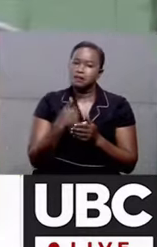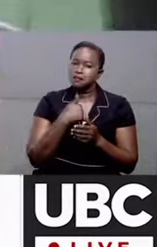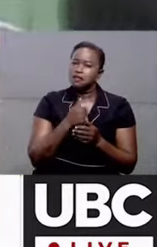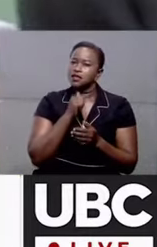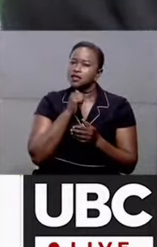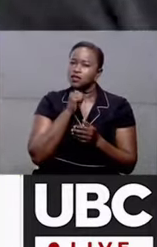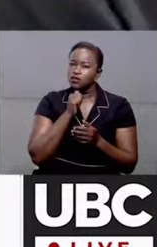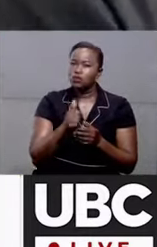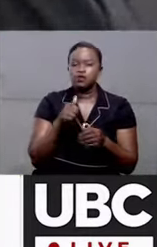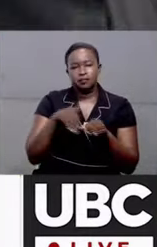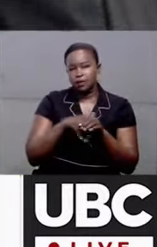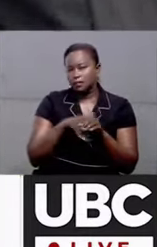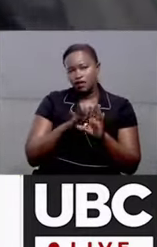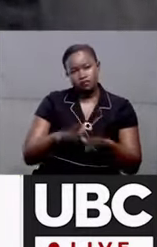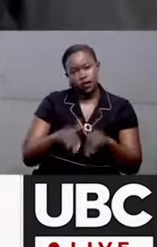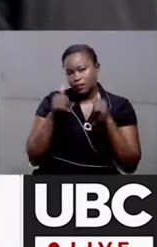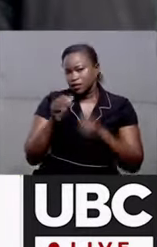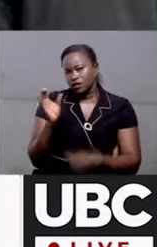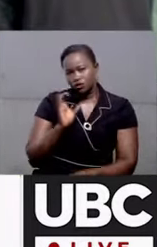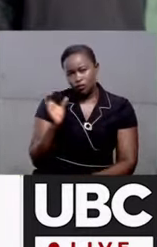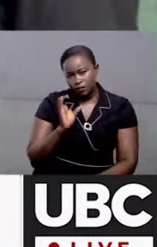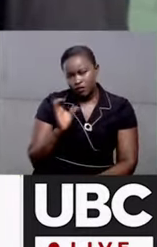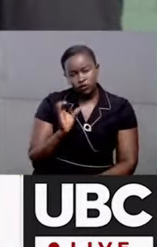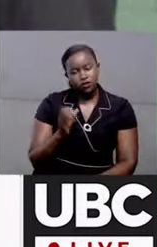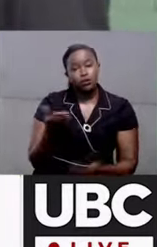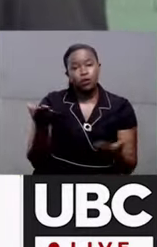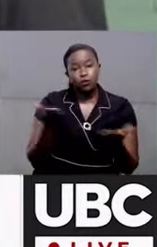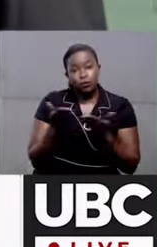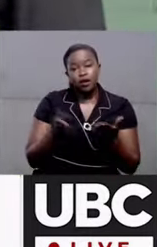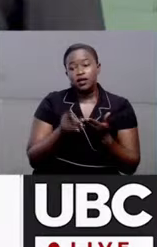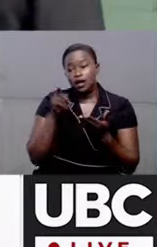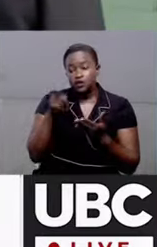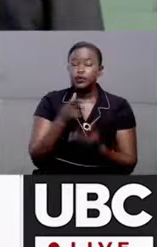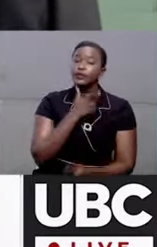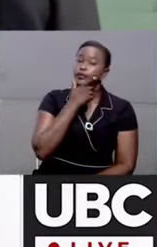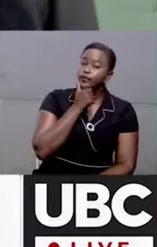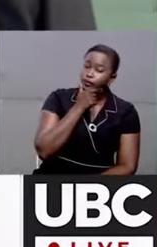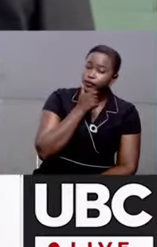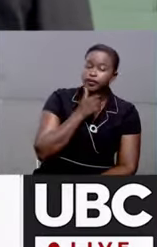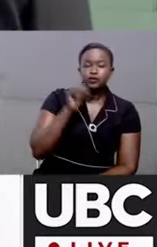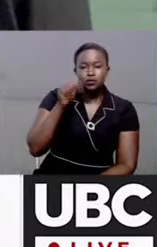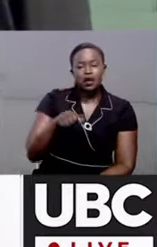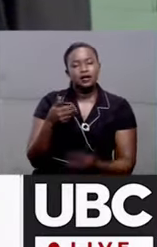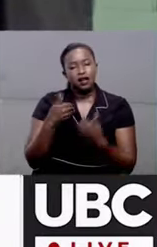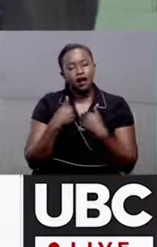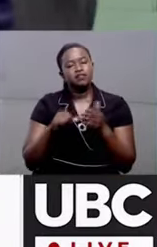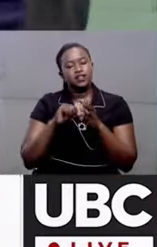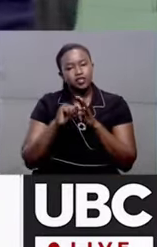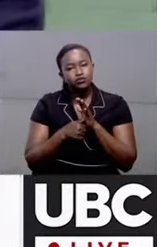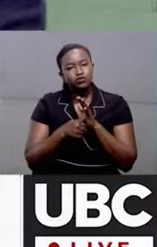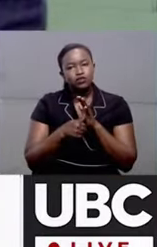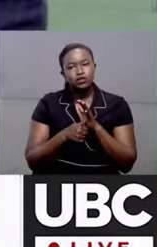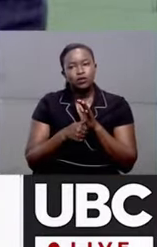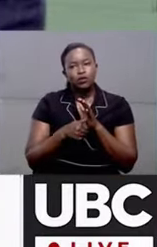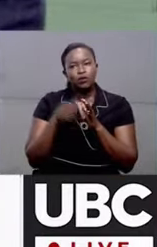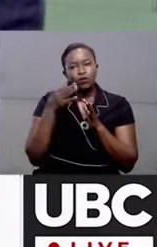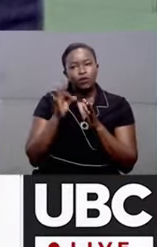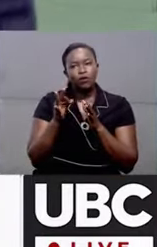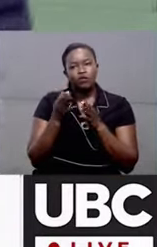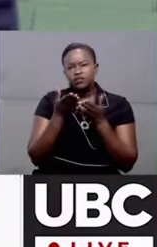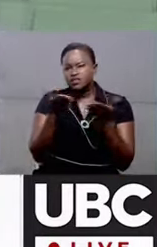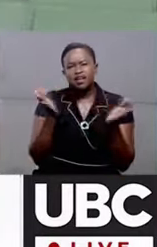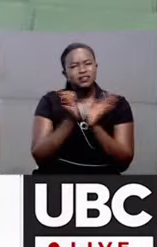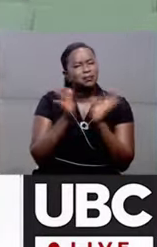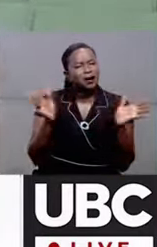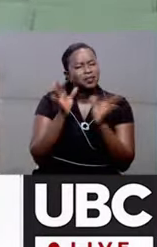the Parliamentary Commission where you are insinuating that you can have matters of such